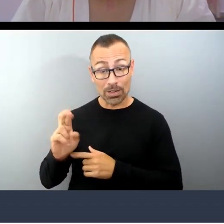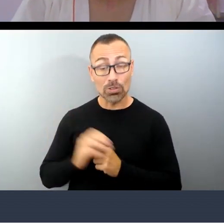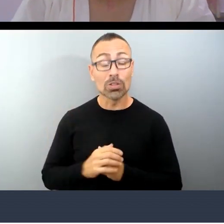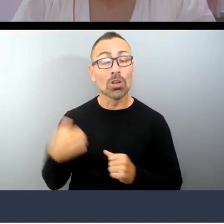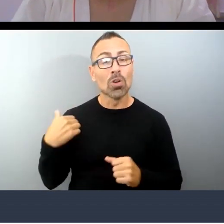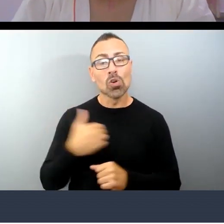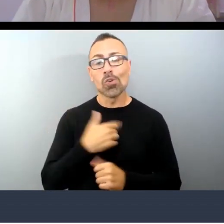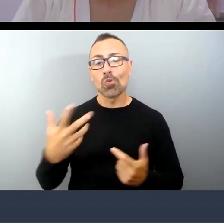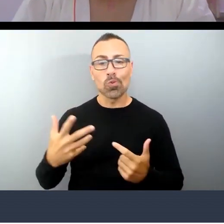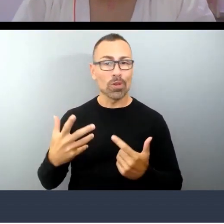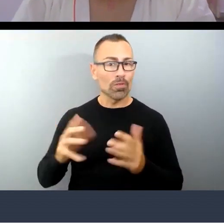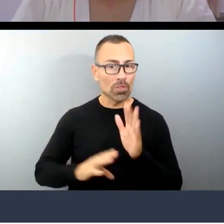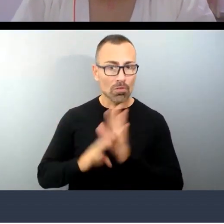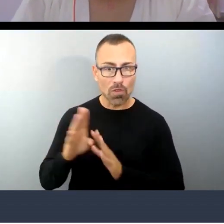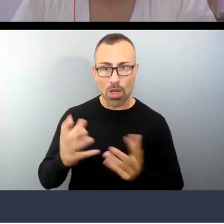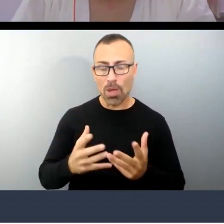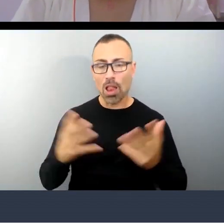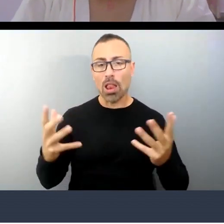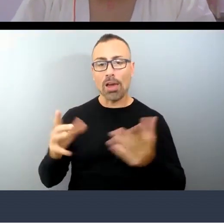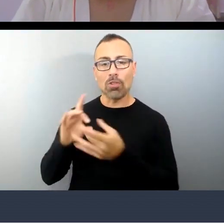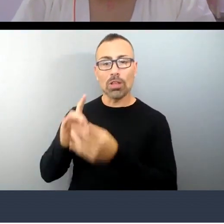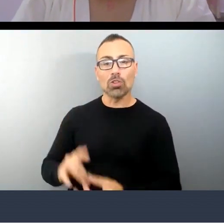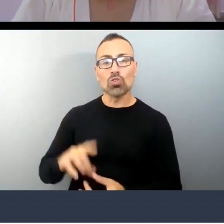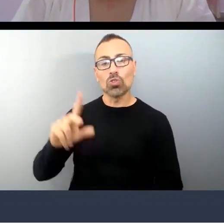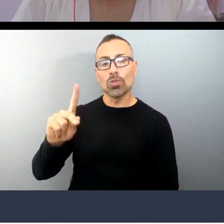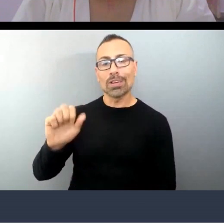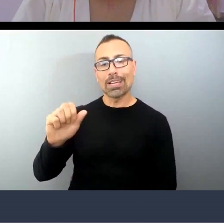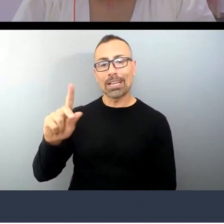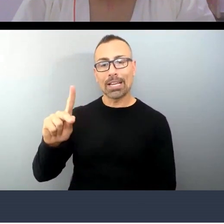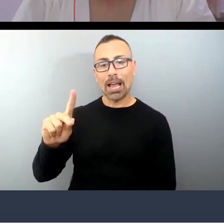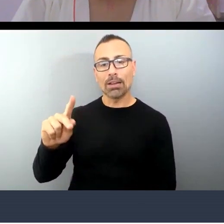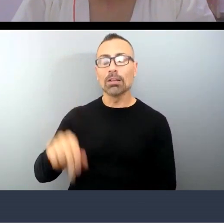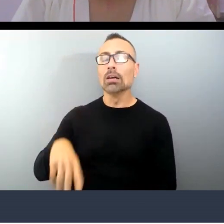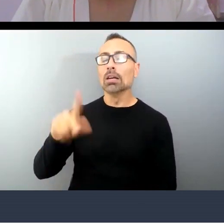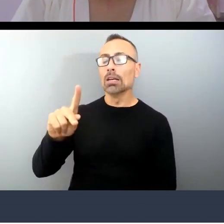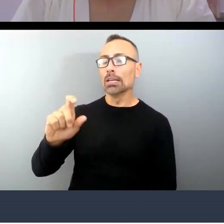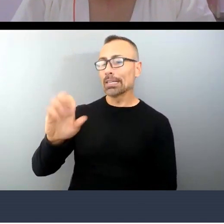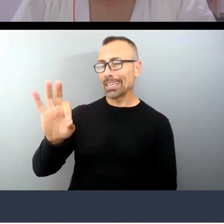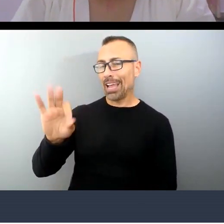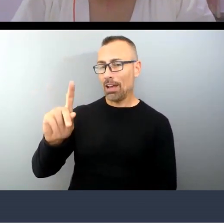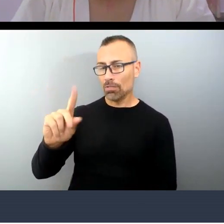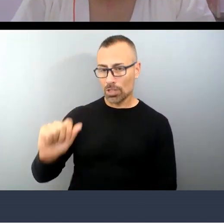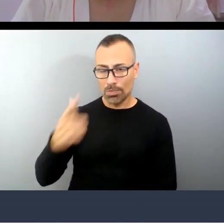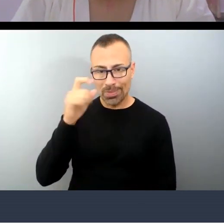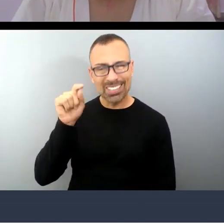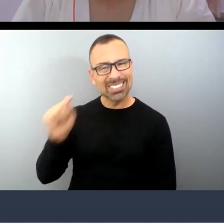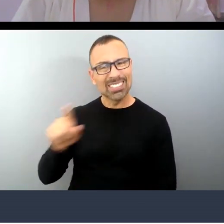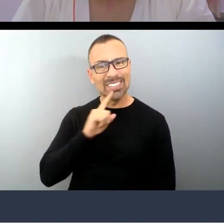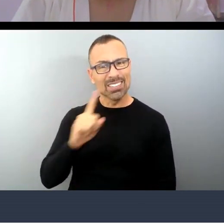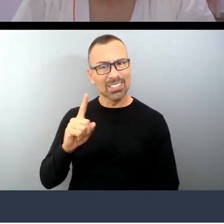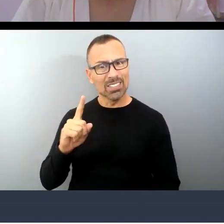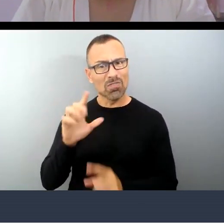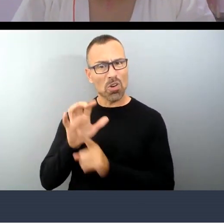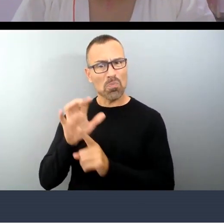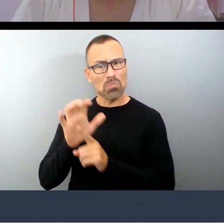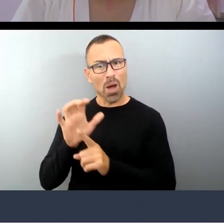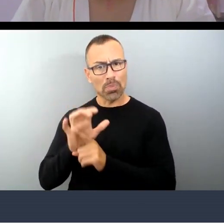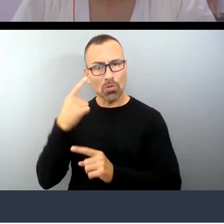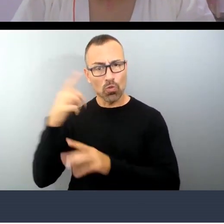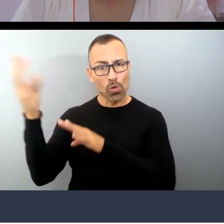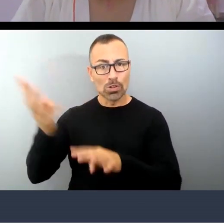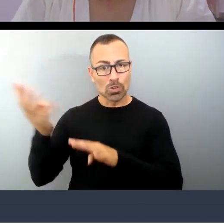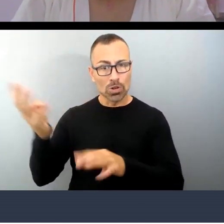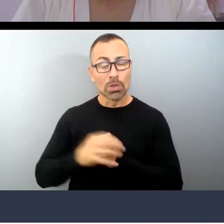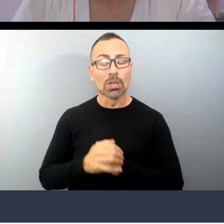Kafka connector and many of its features, since it's such a popular streaming platform. So creating